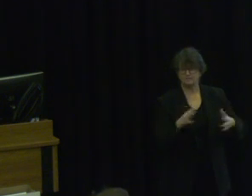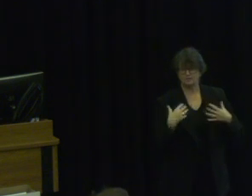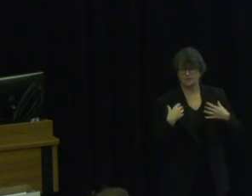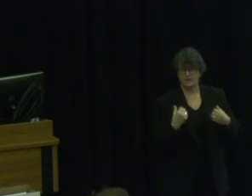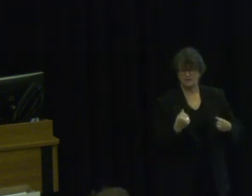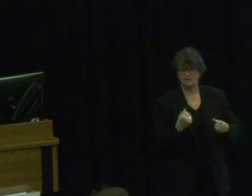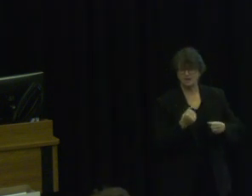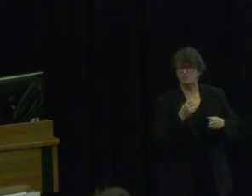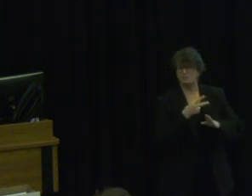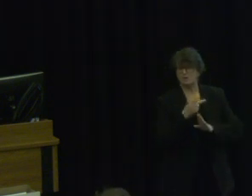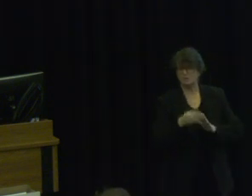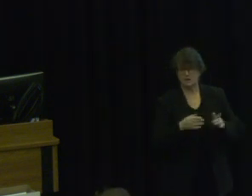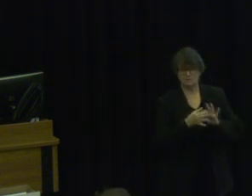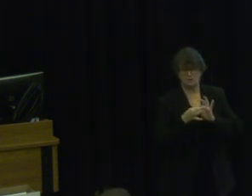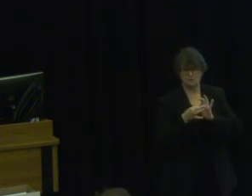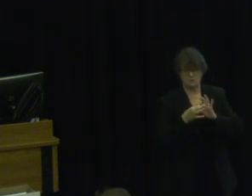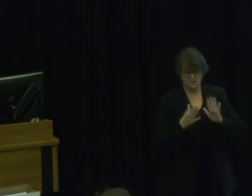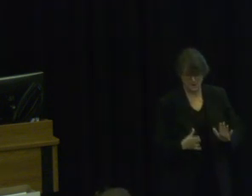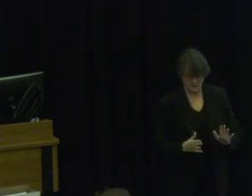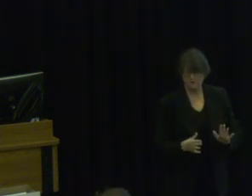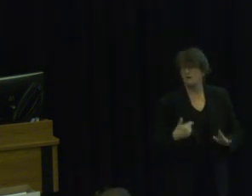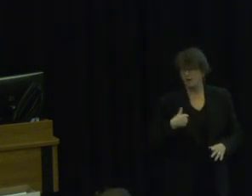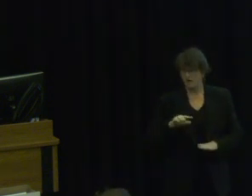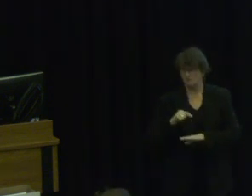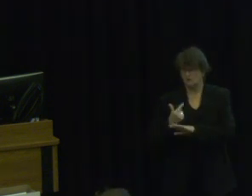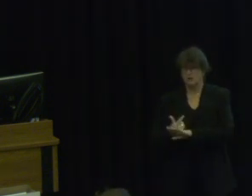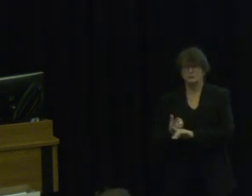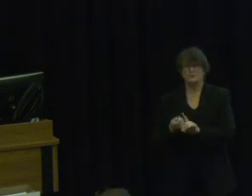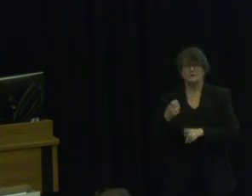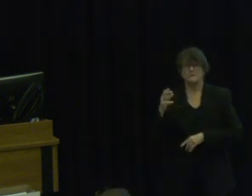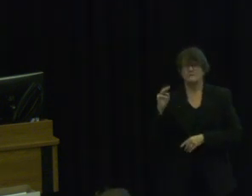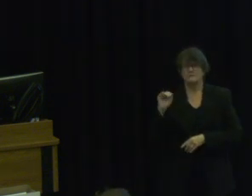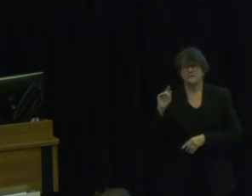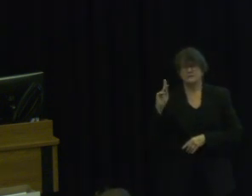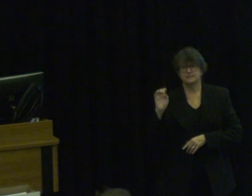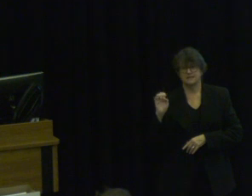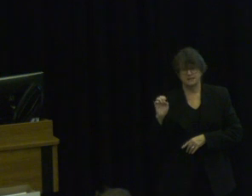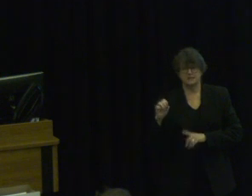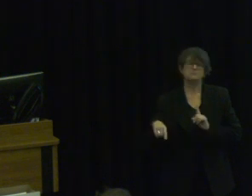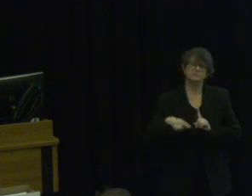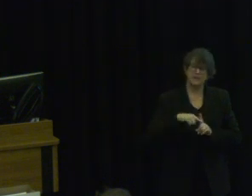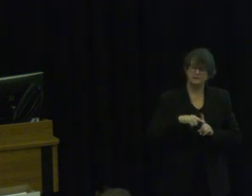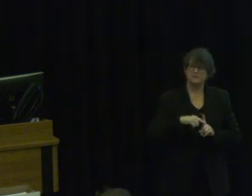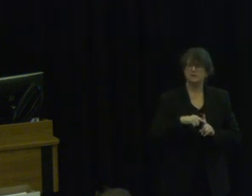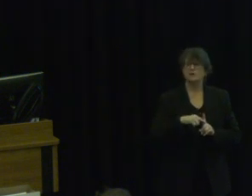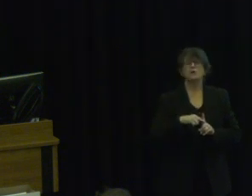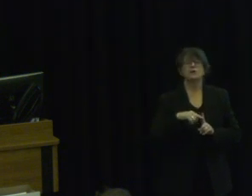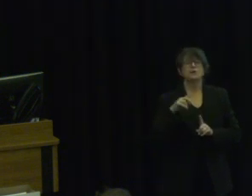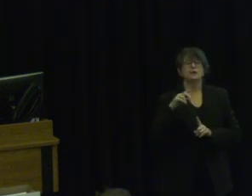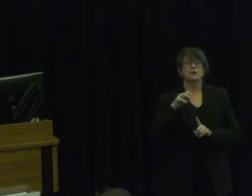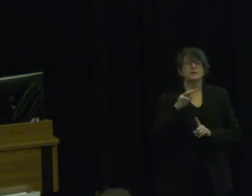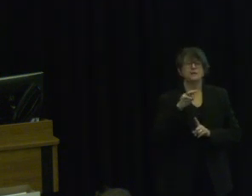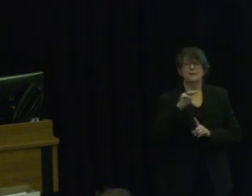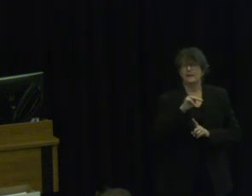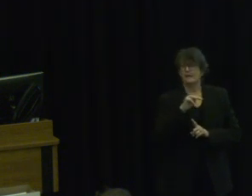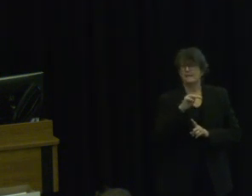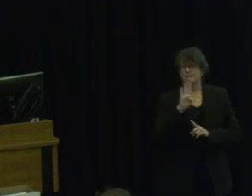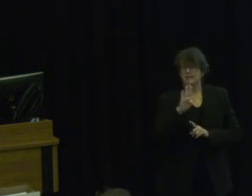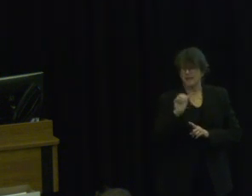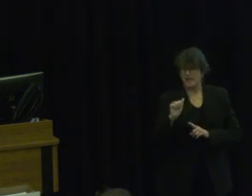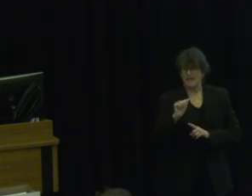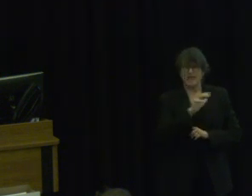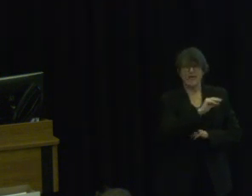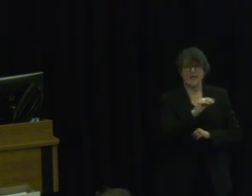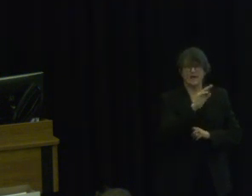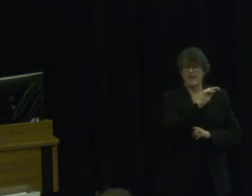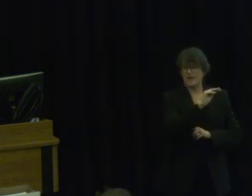alumnus, but I also have my bachelor's and master's from USM, bachelor's